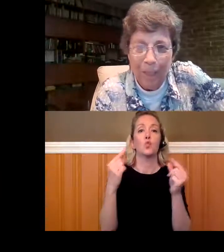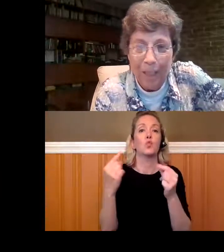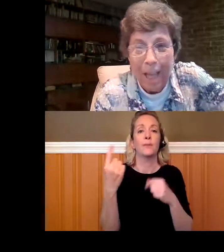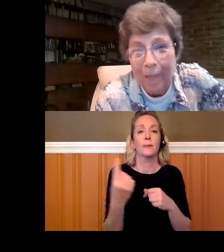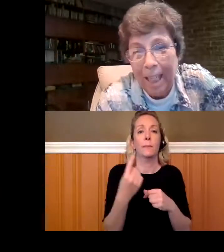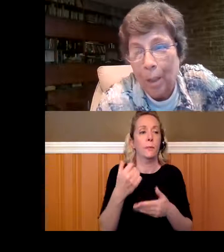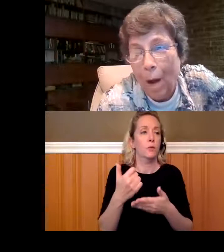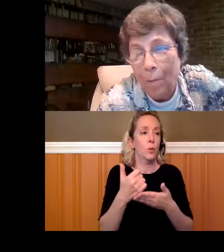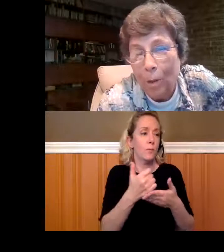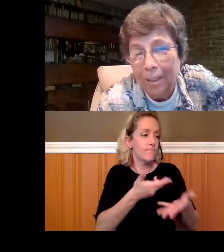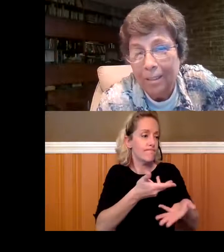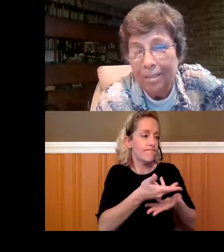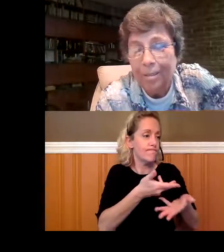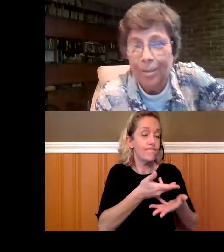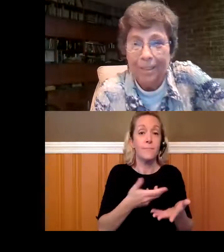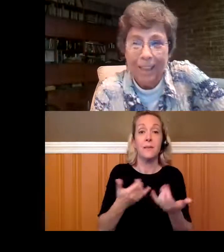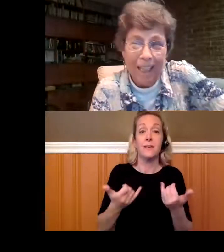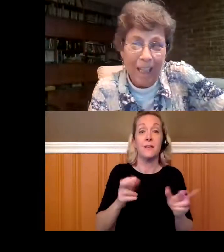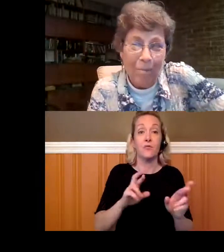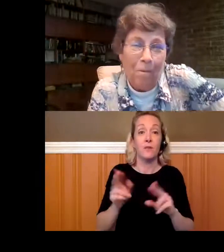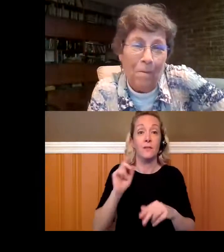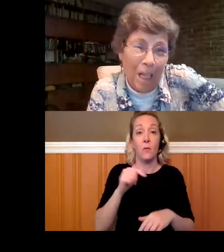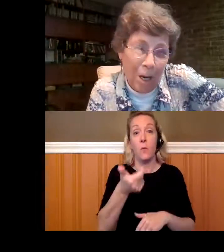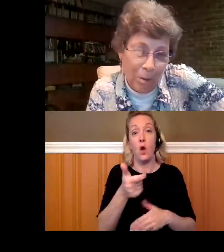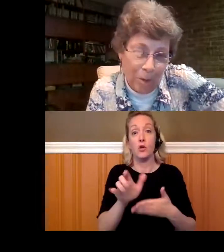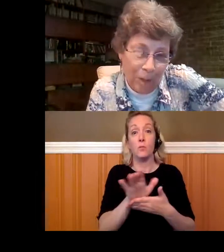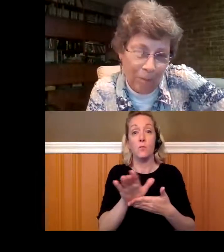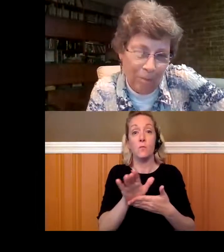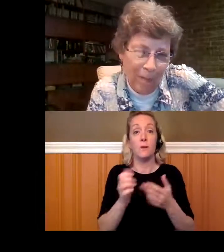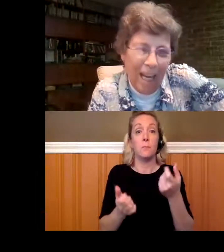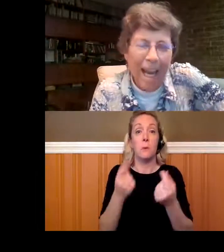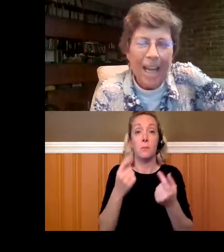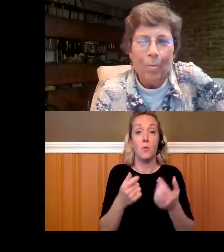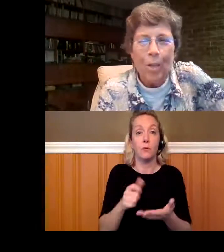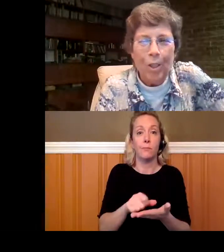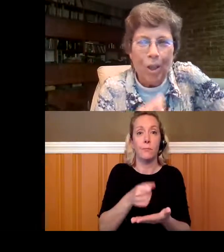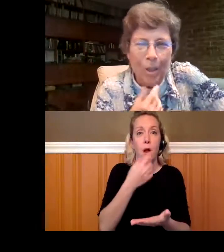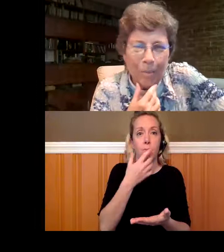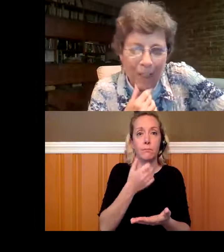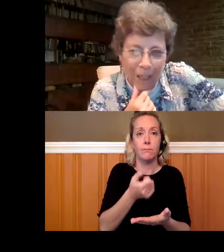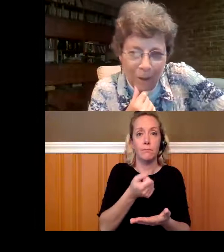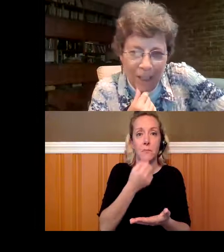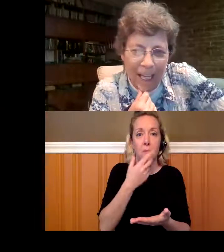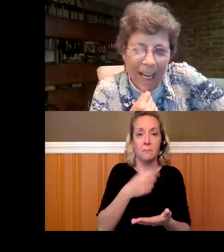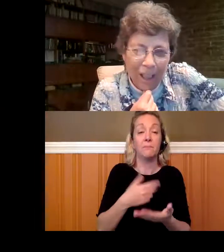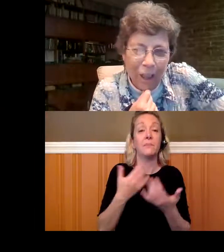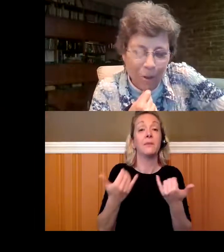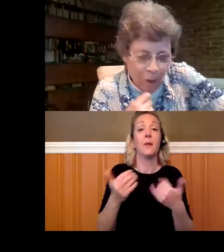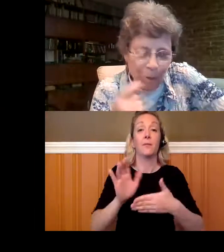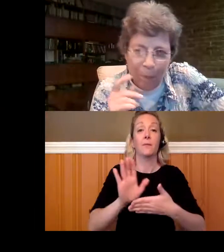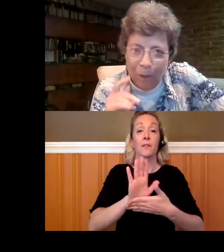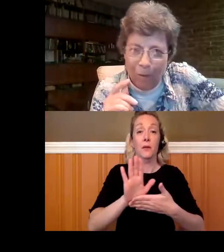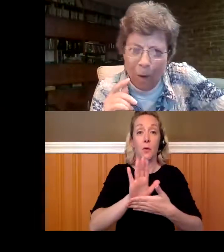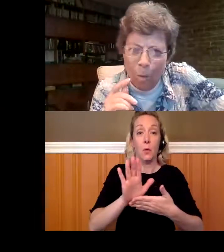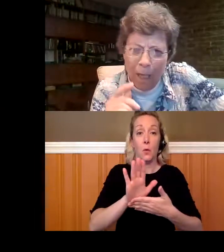out the popcorn. It's time for videos. And I'm going to show you some videos and ask you to observe